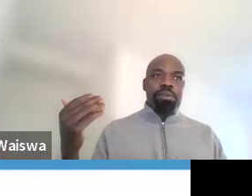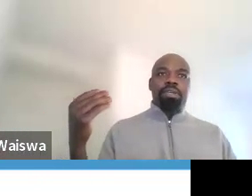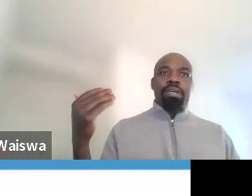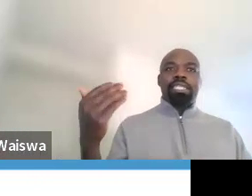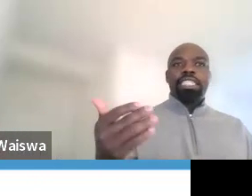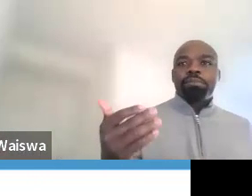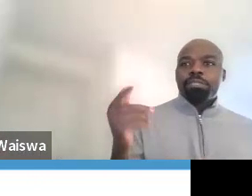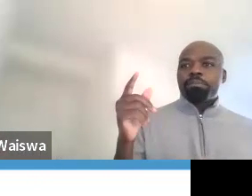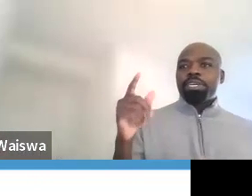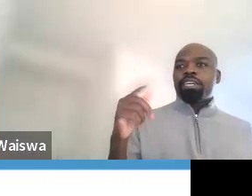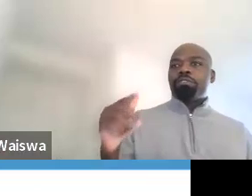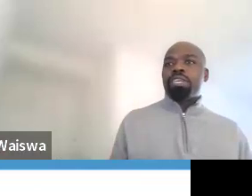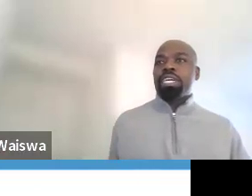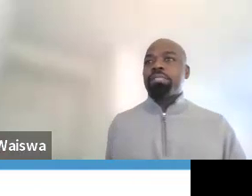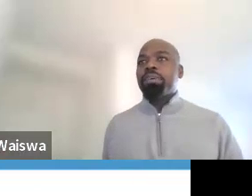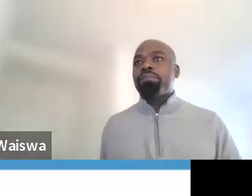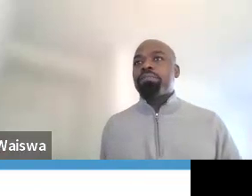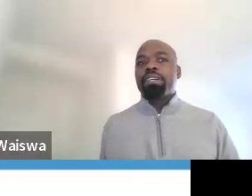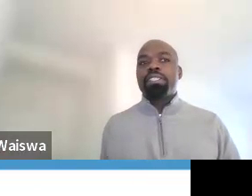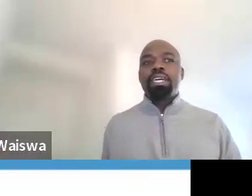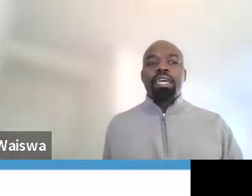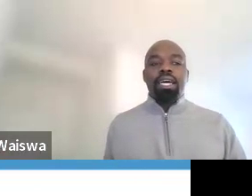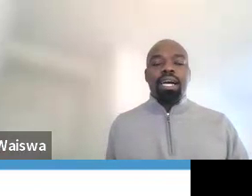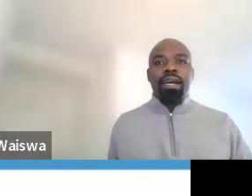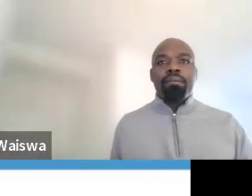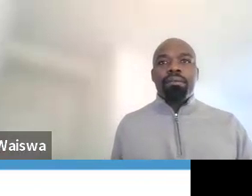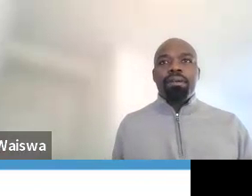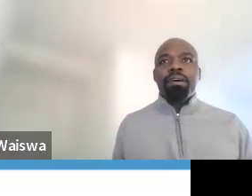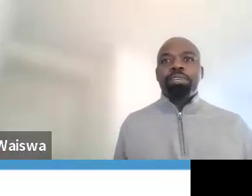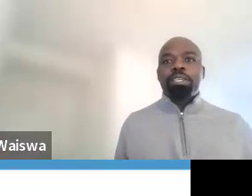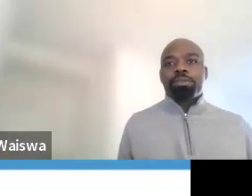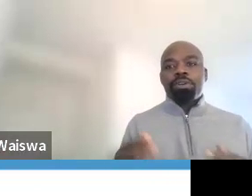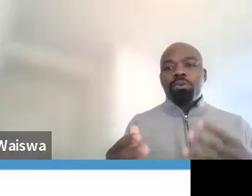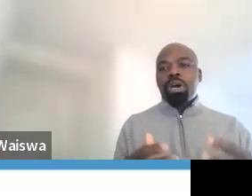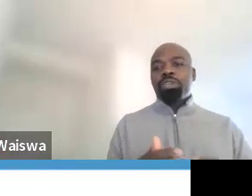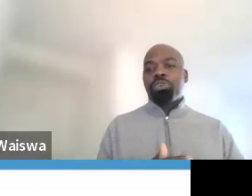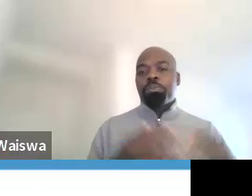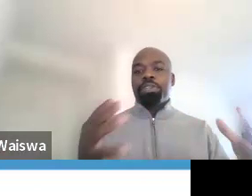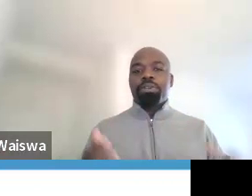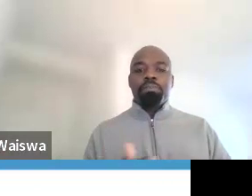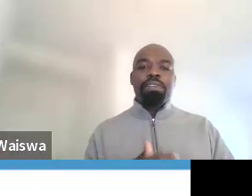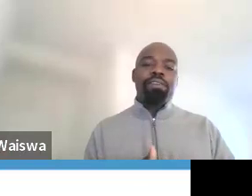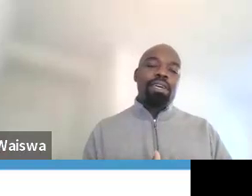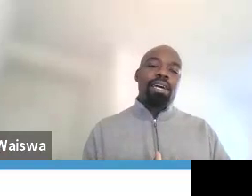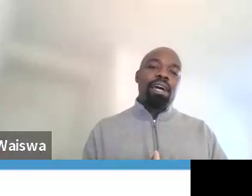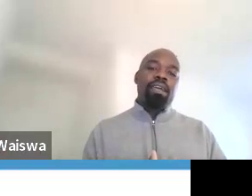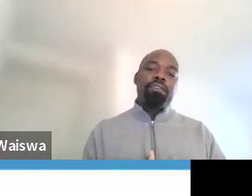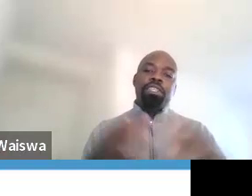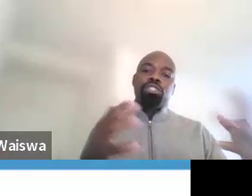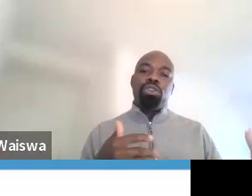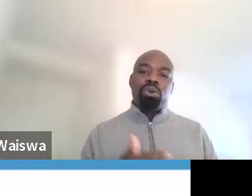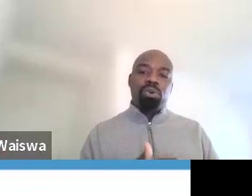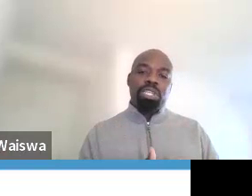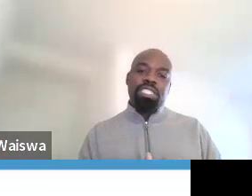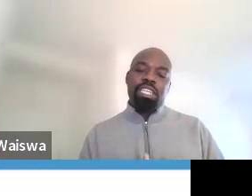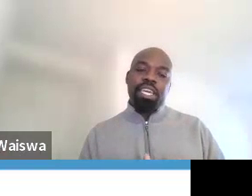can be attachments, but be careful with attachments because a lot of people don't want to open documents if they